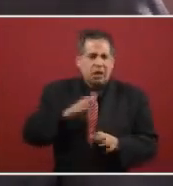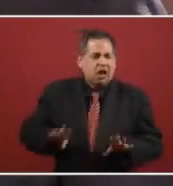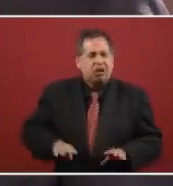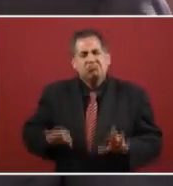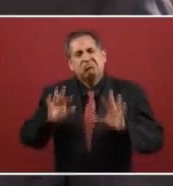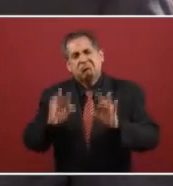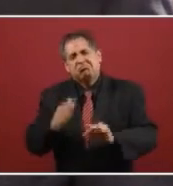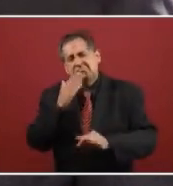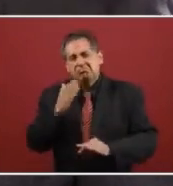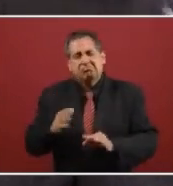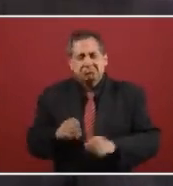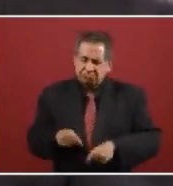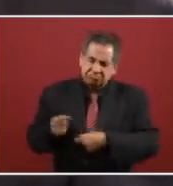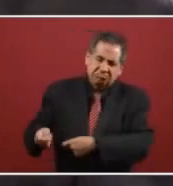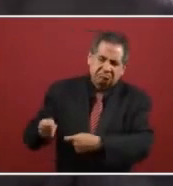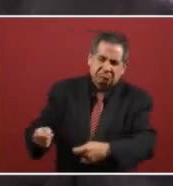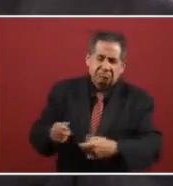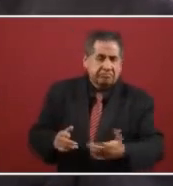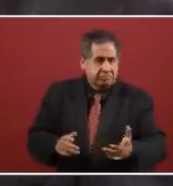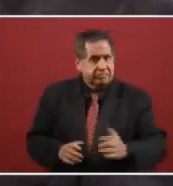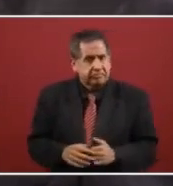will be in good conditions.